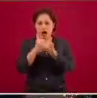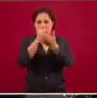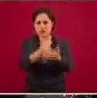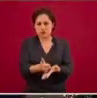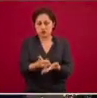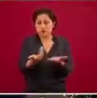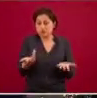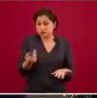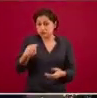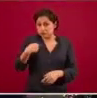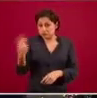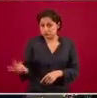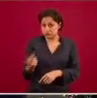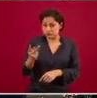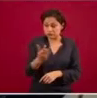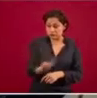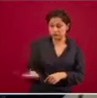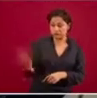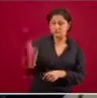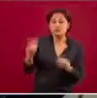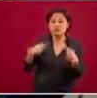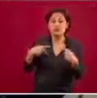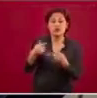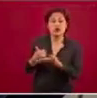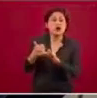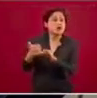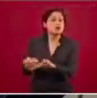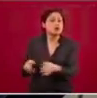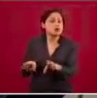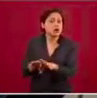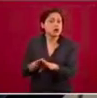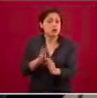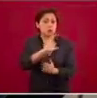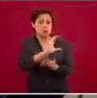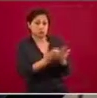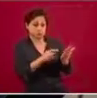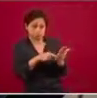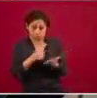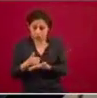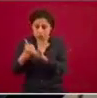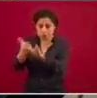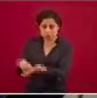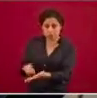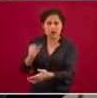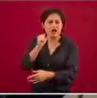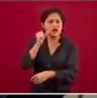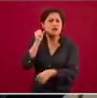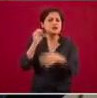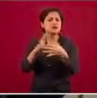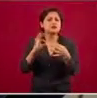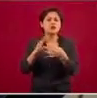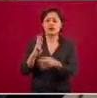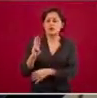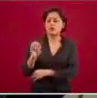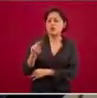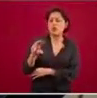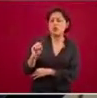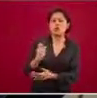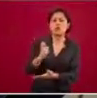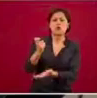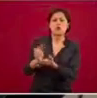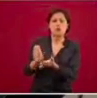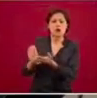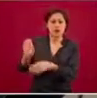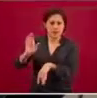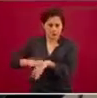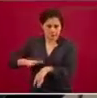contracts. They have less salary, they have less benefits, they don't have a certain security. So how can we address the work situation